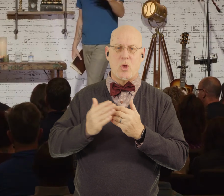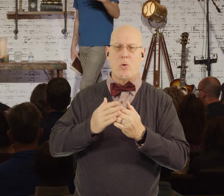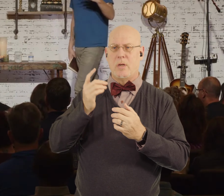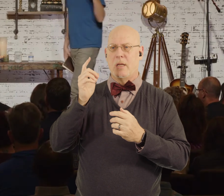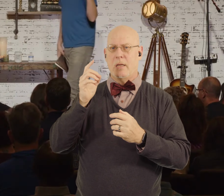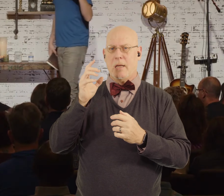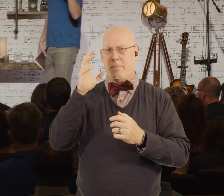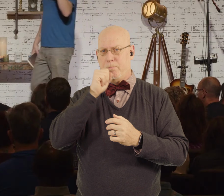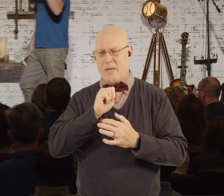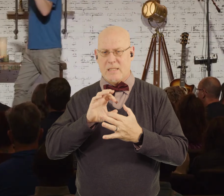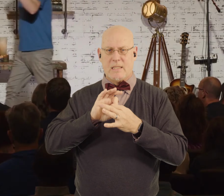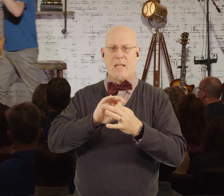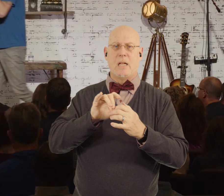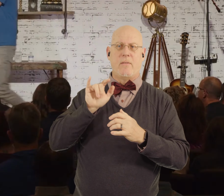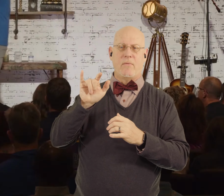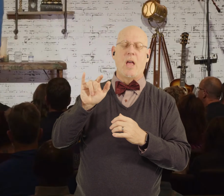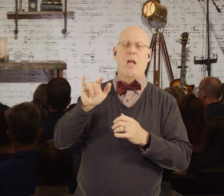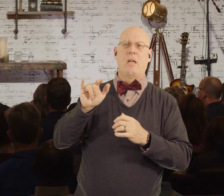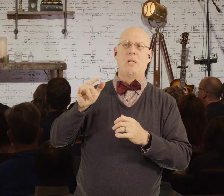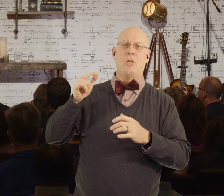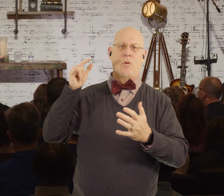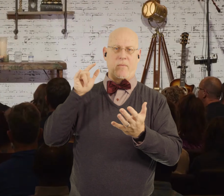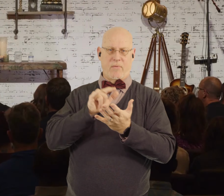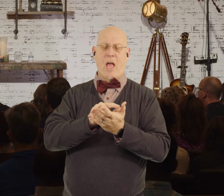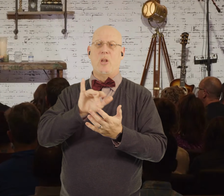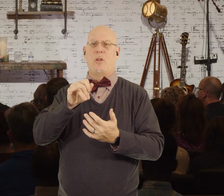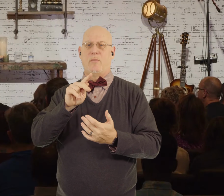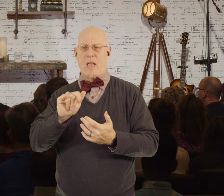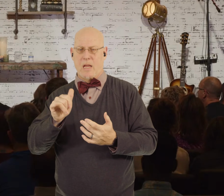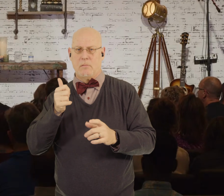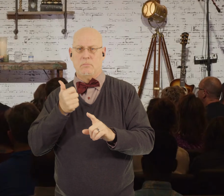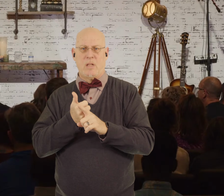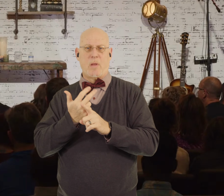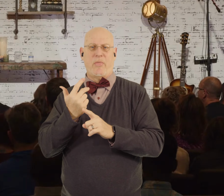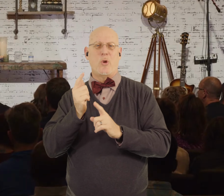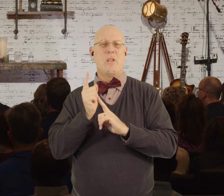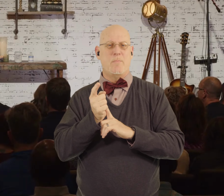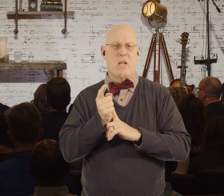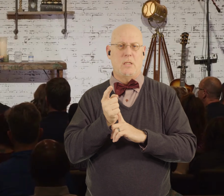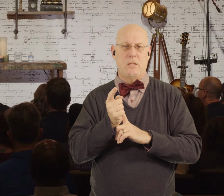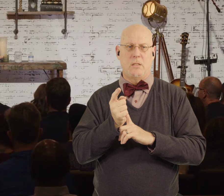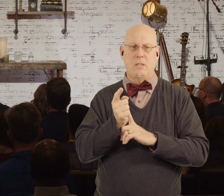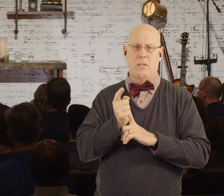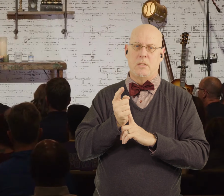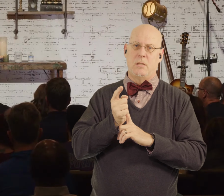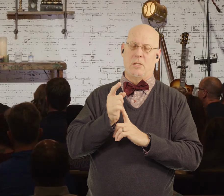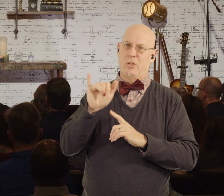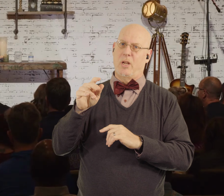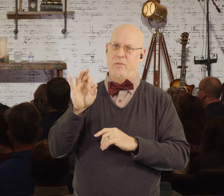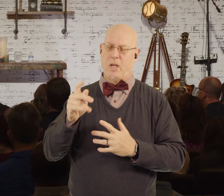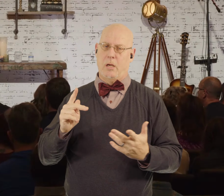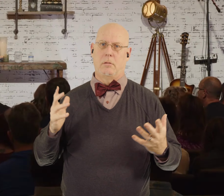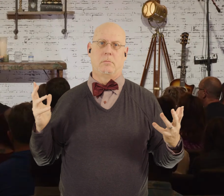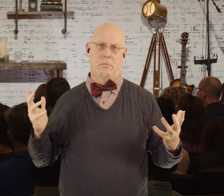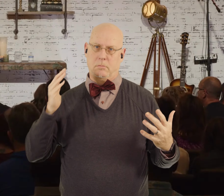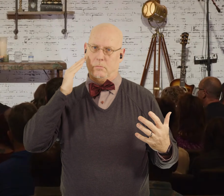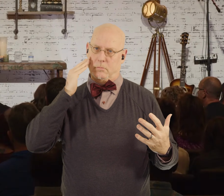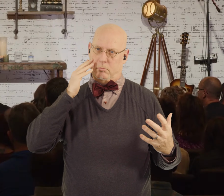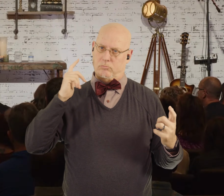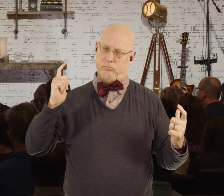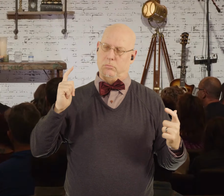we're delayed, we're closer to missing our connecting flight, and so finally we fly into JFK, and we hit the ground. We had about 13 minutes, and it's